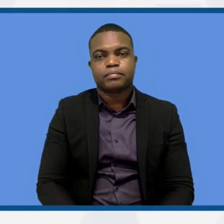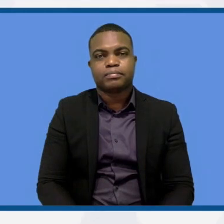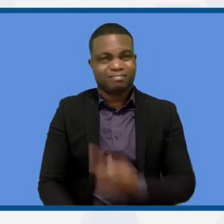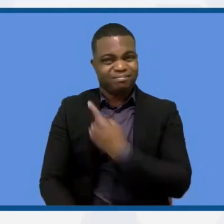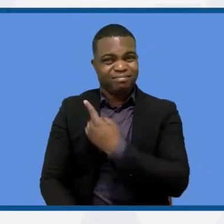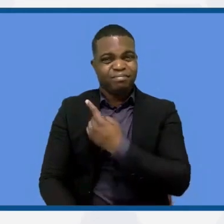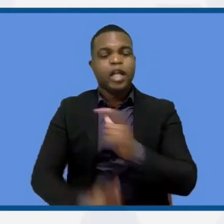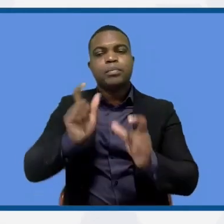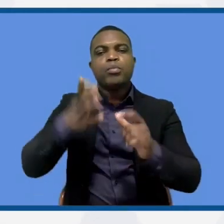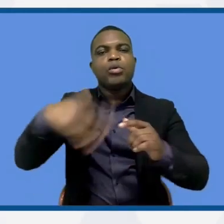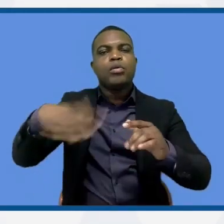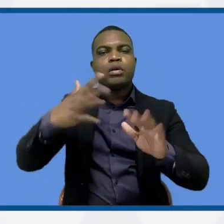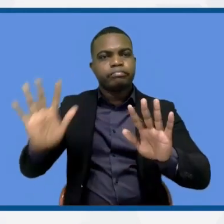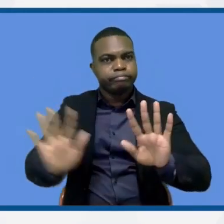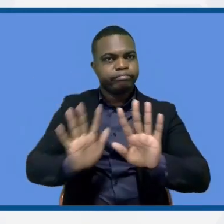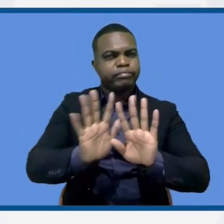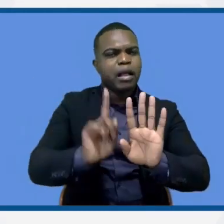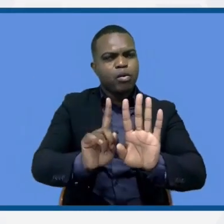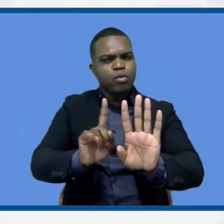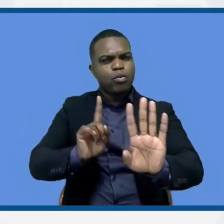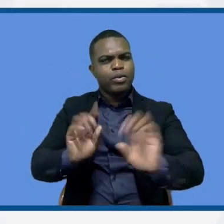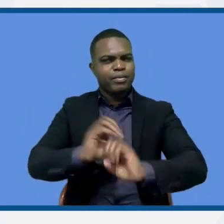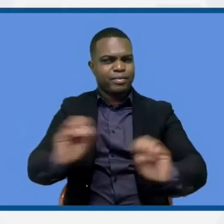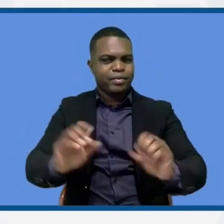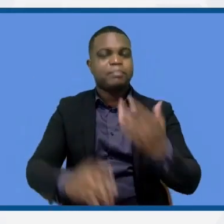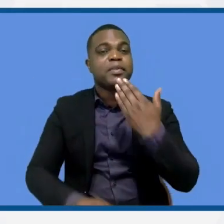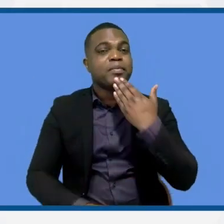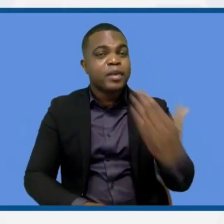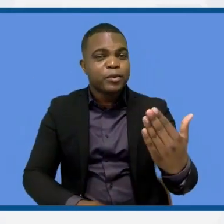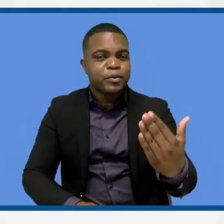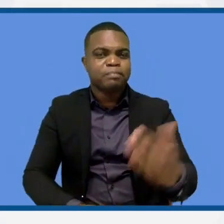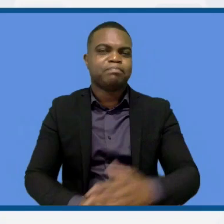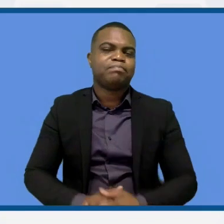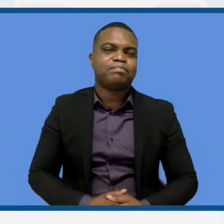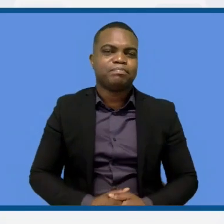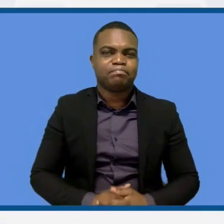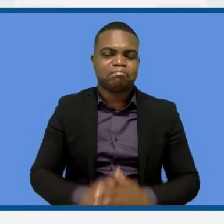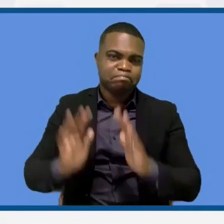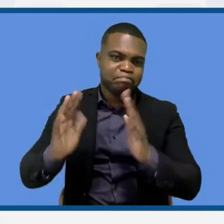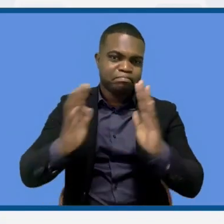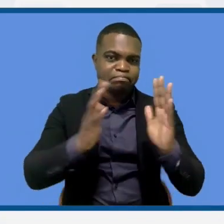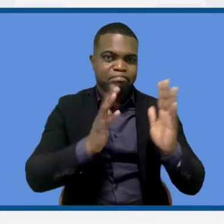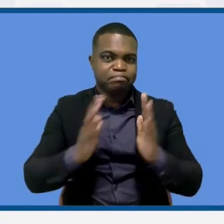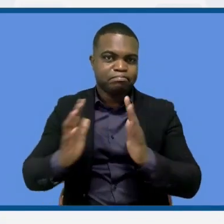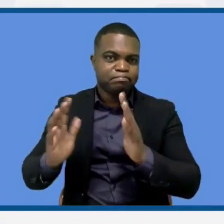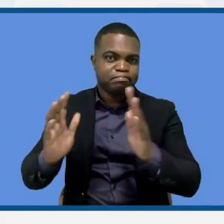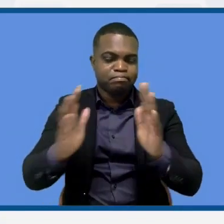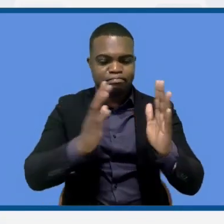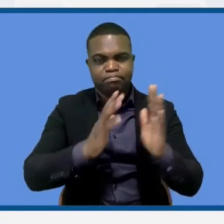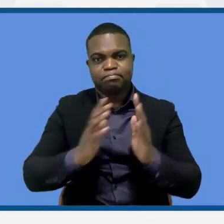Muchas gracias, Nigel. Un poco también para poder tener... Nigel. So that we can have some time at the end for